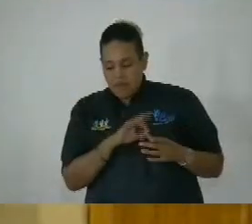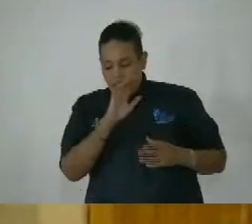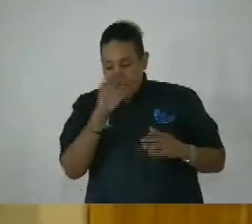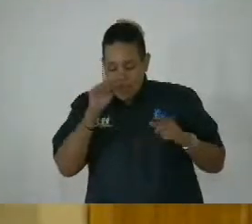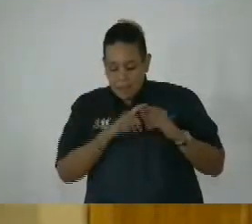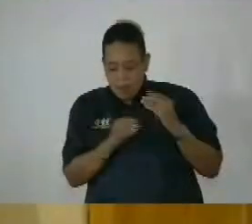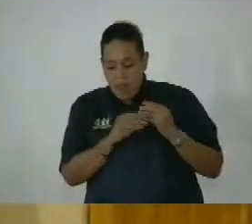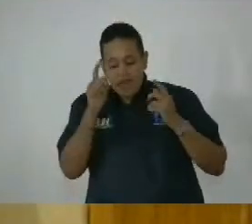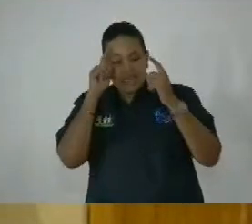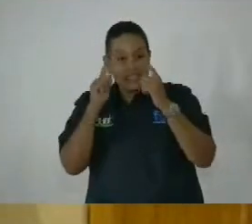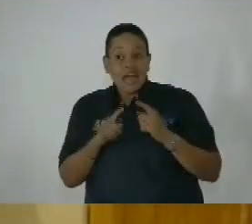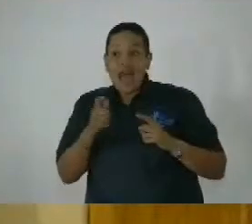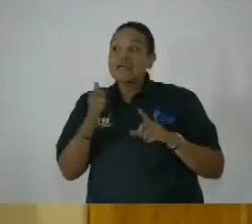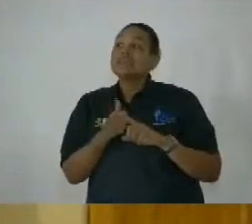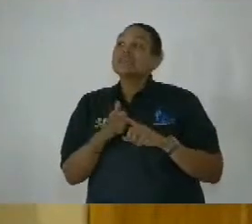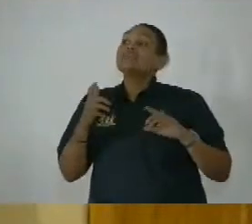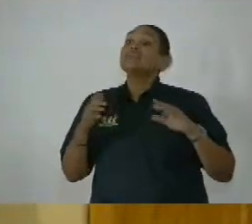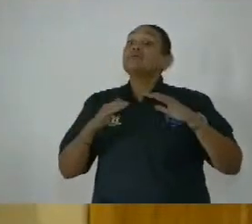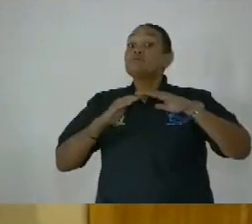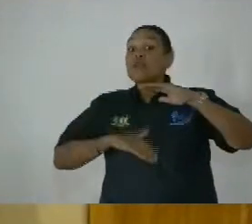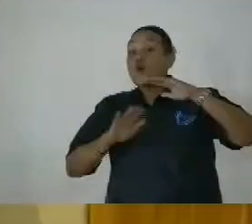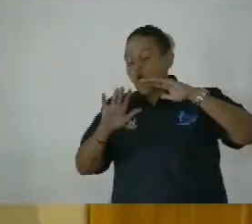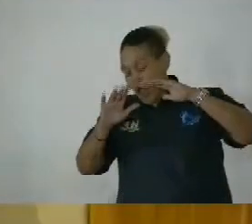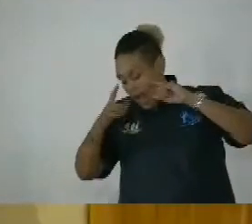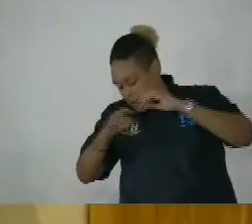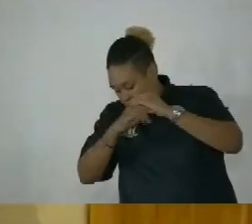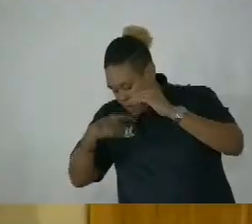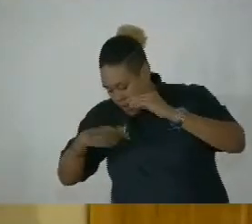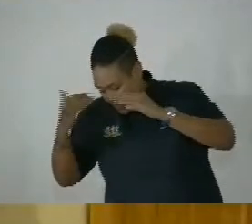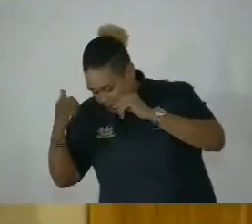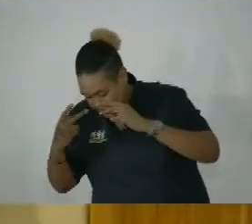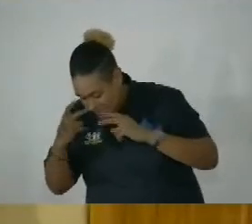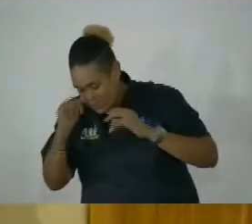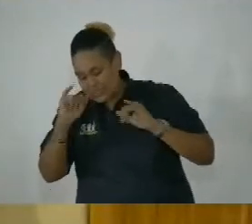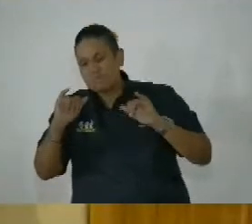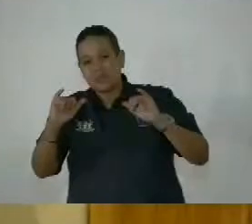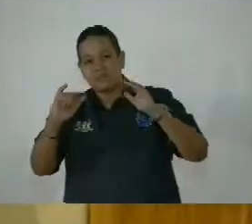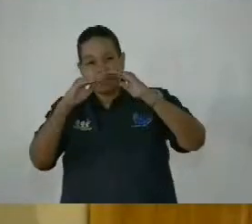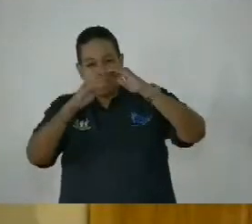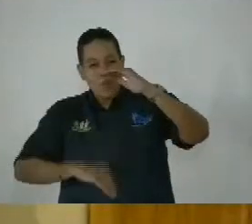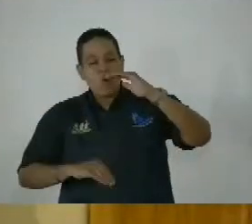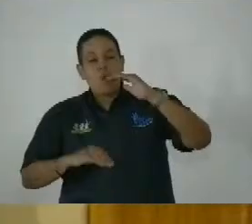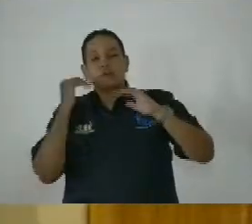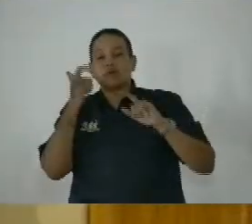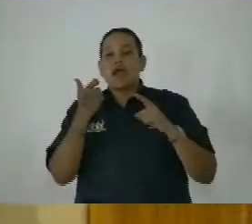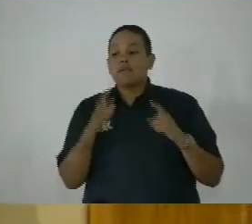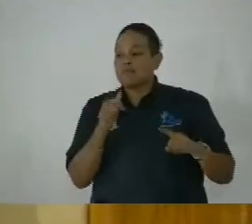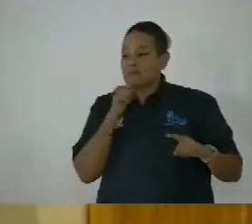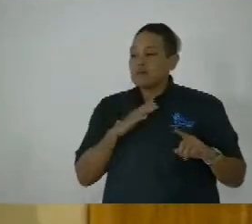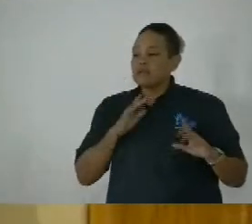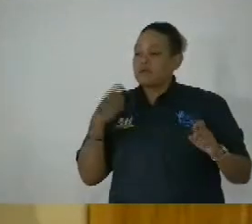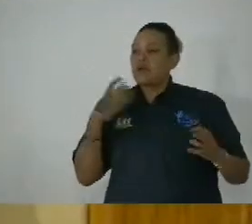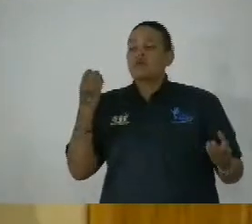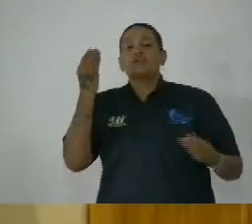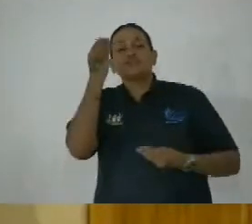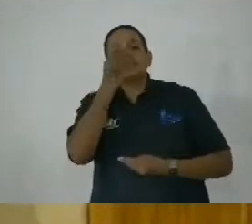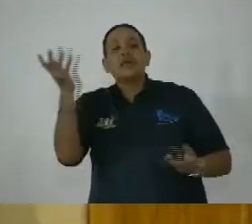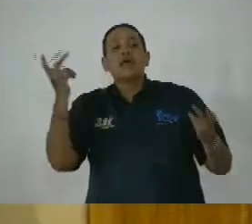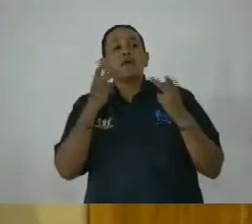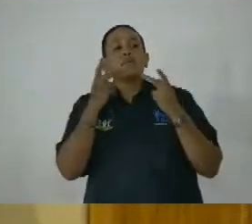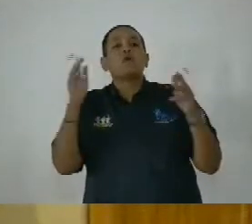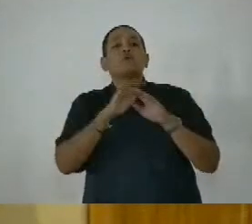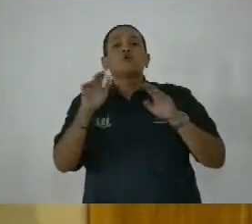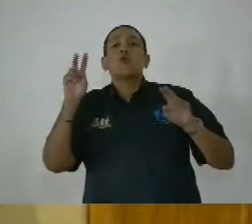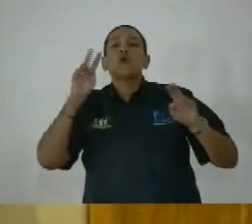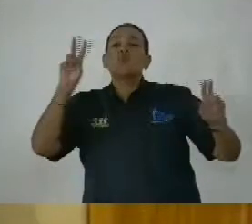But the target, the line is much below that, and we expect it to stay that way. So, Madam Speaker, I want to say to the public, do not watch